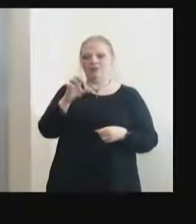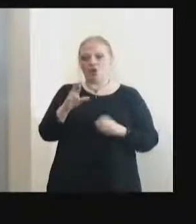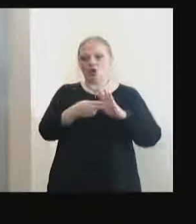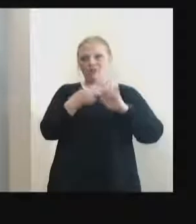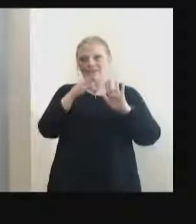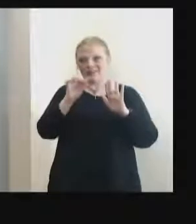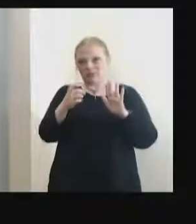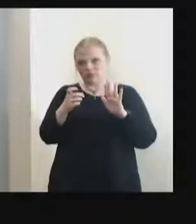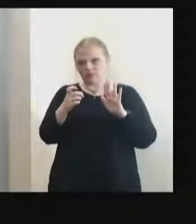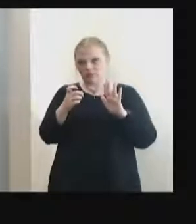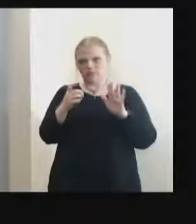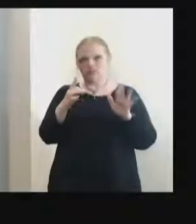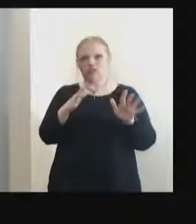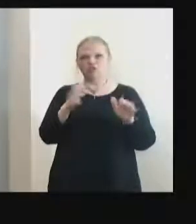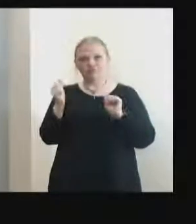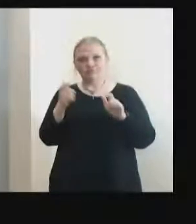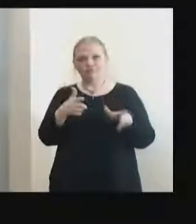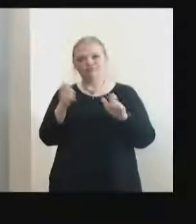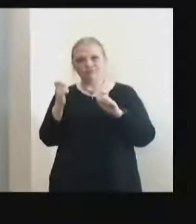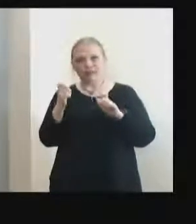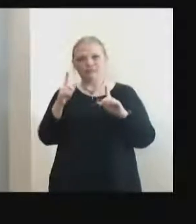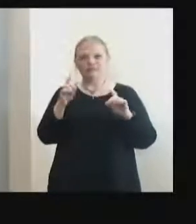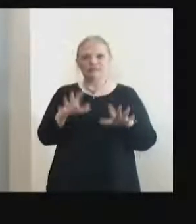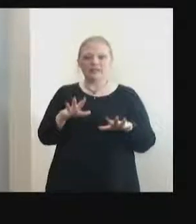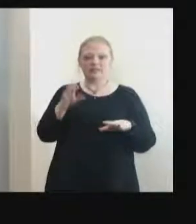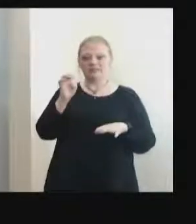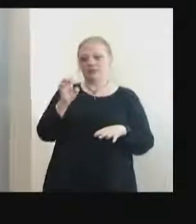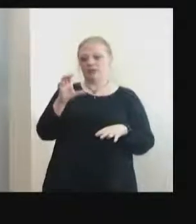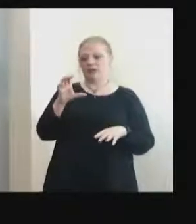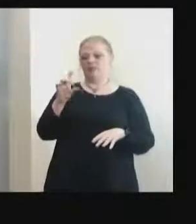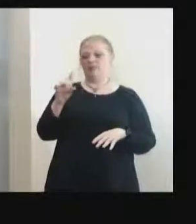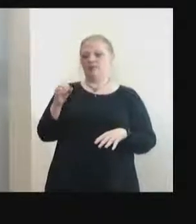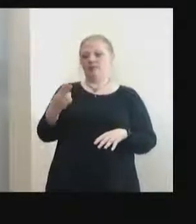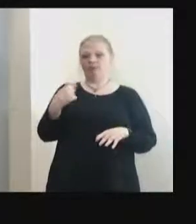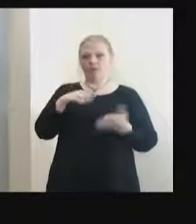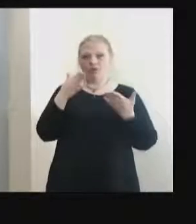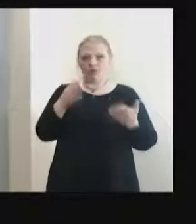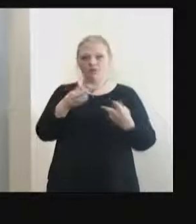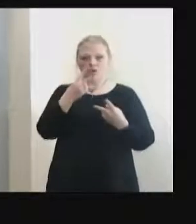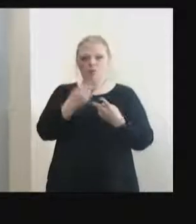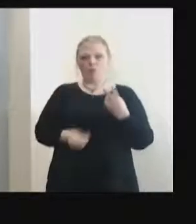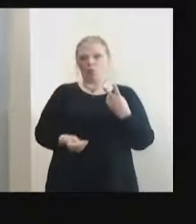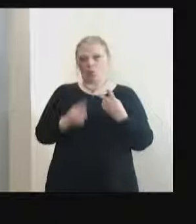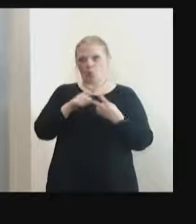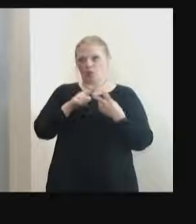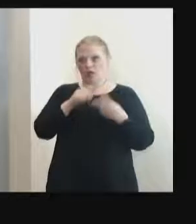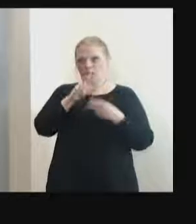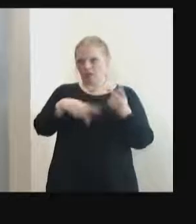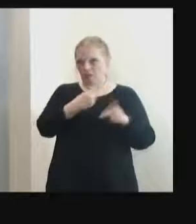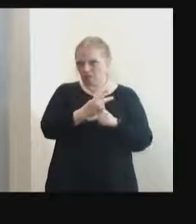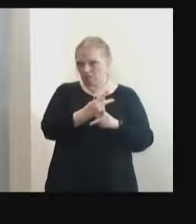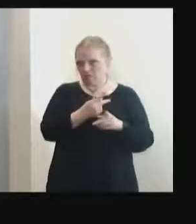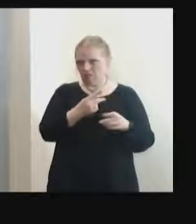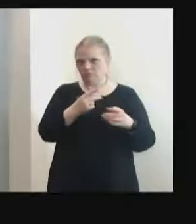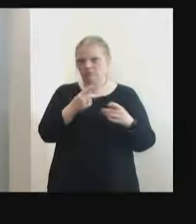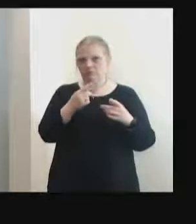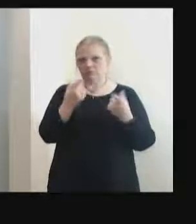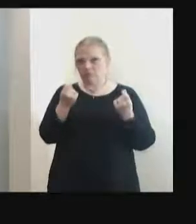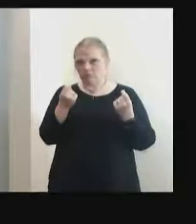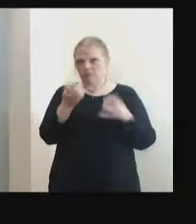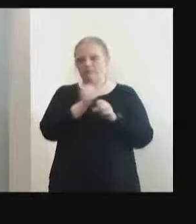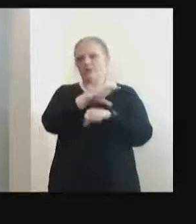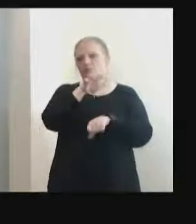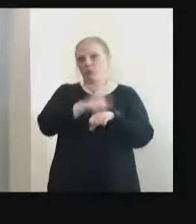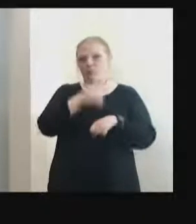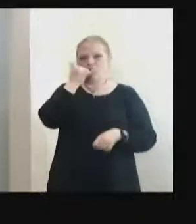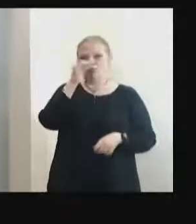diagnostic testing. There's rapid testing. At the Erie County Health Department, we're offering both flavors of testing. All you need to do is make an appointment